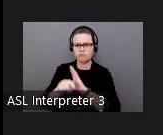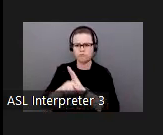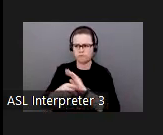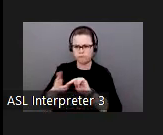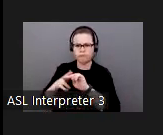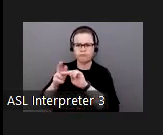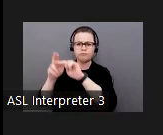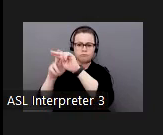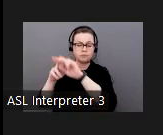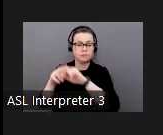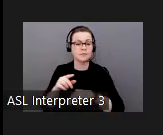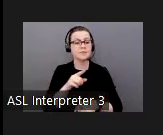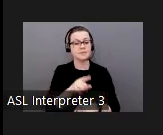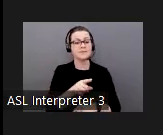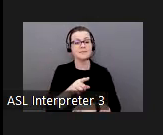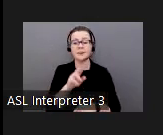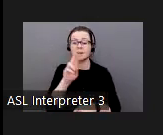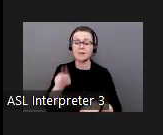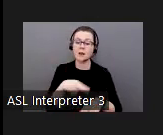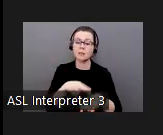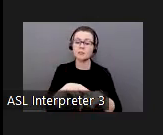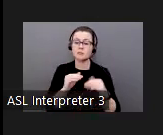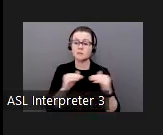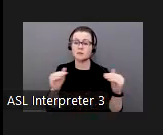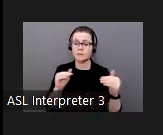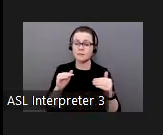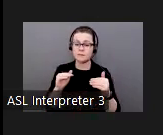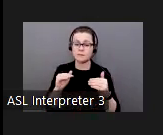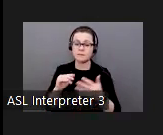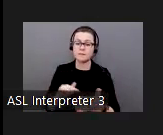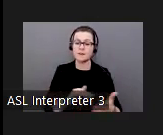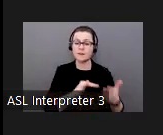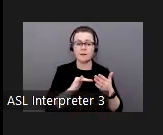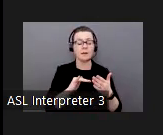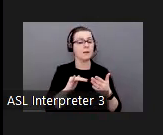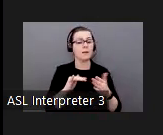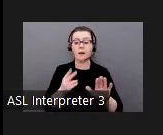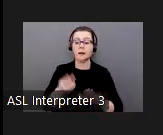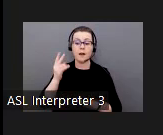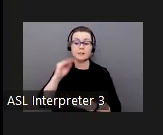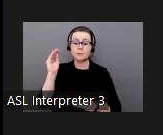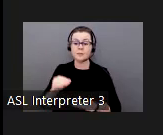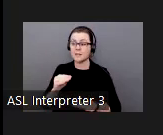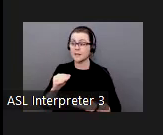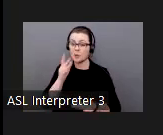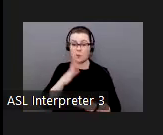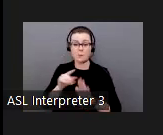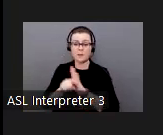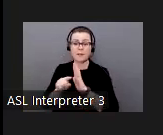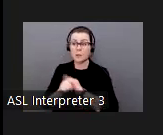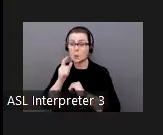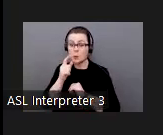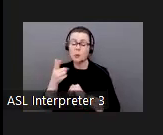at a national level as well, these are some of the highest rates are older women, and it has been changing.